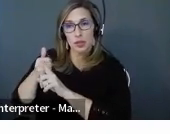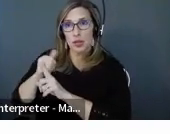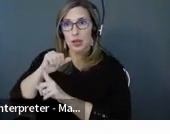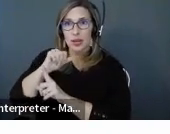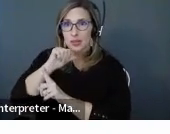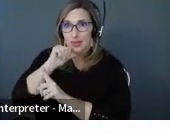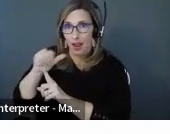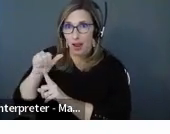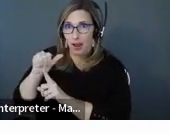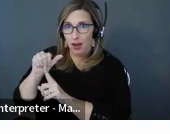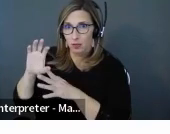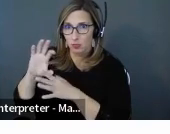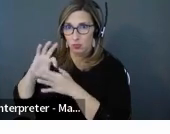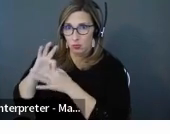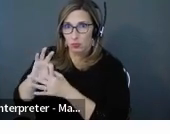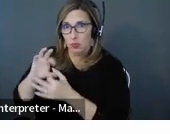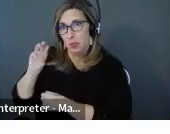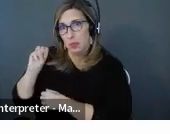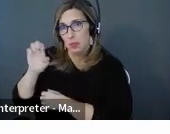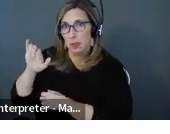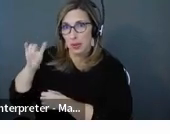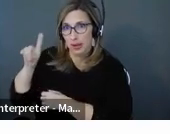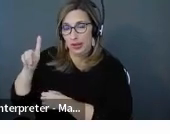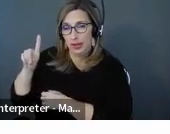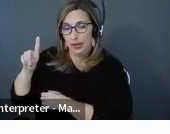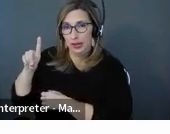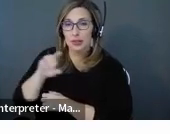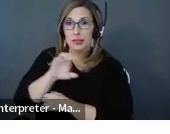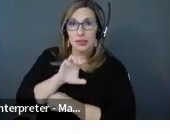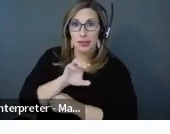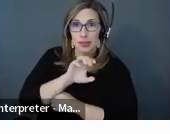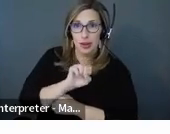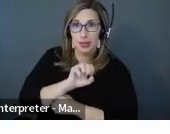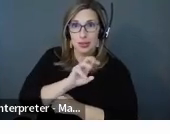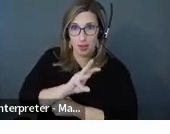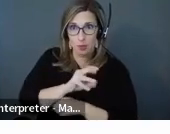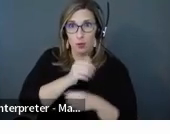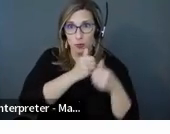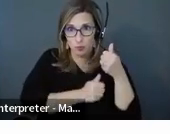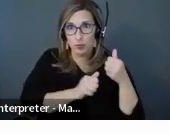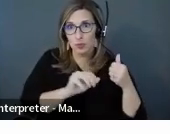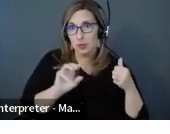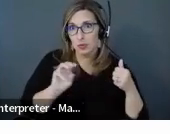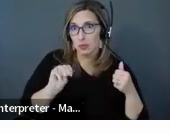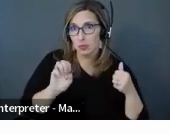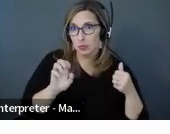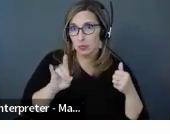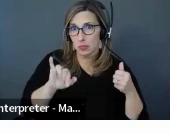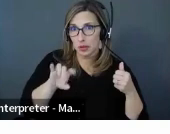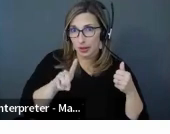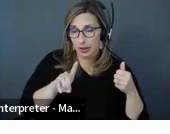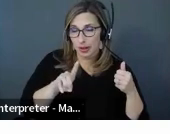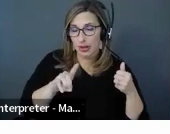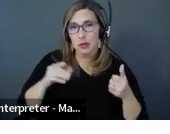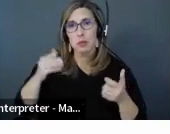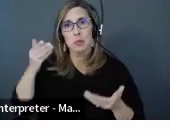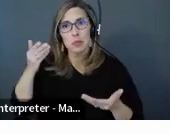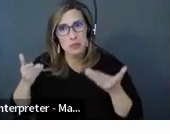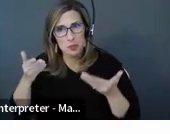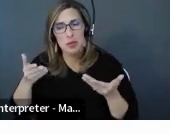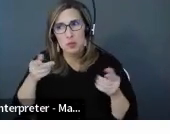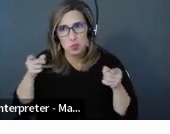dollar program, and the CSWU will be a Medicaid program. So they might offer similar